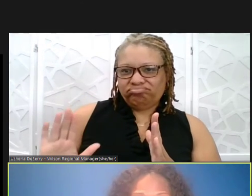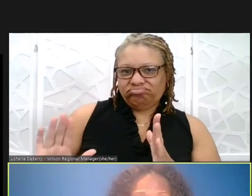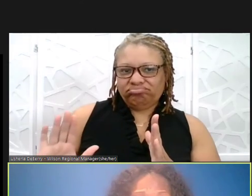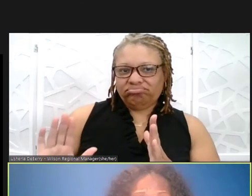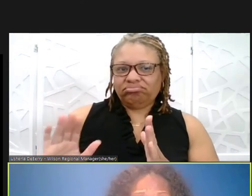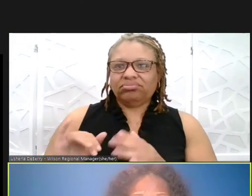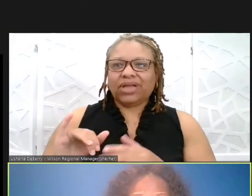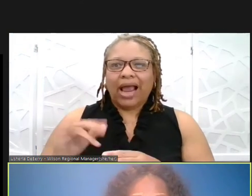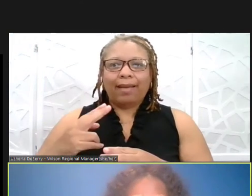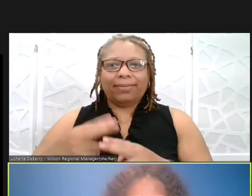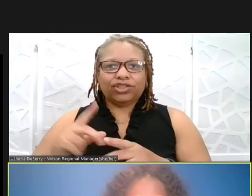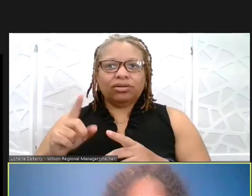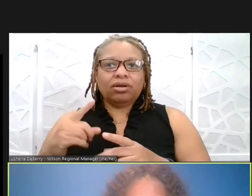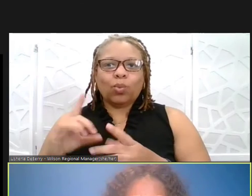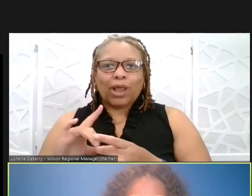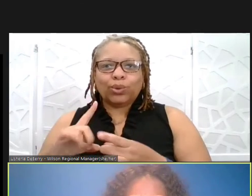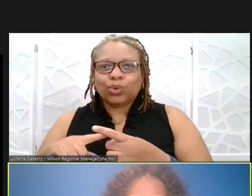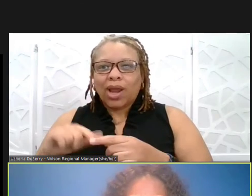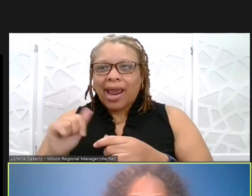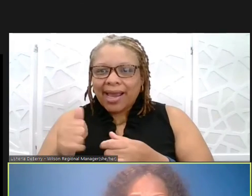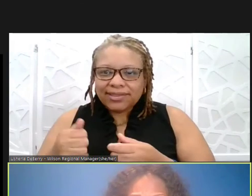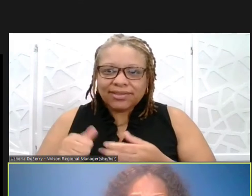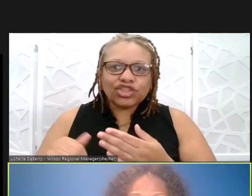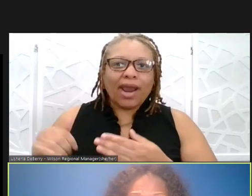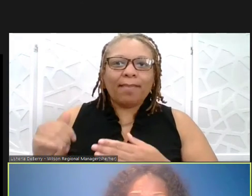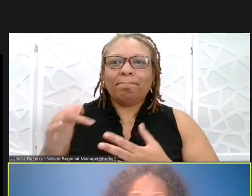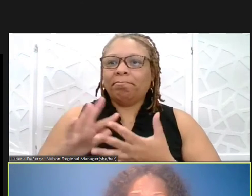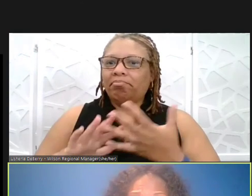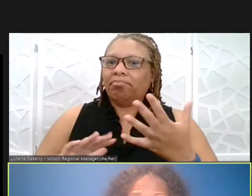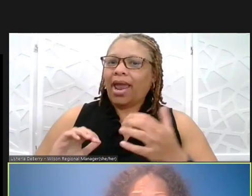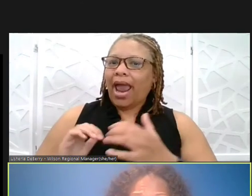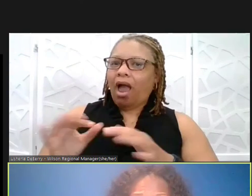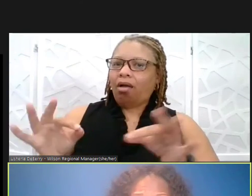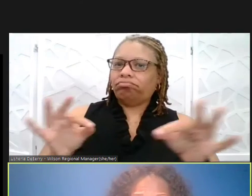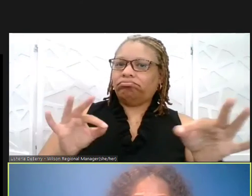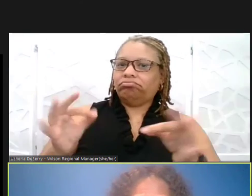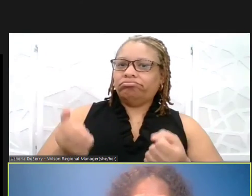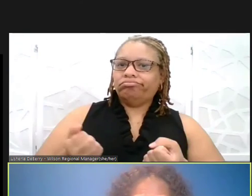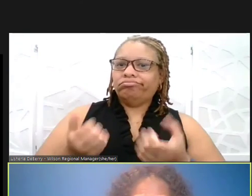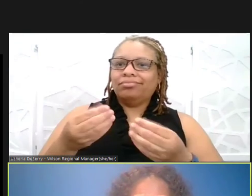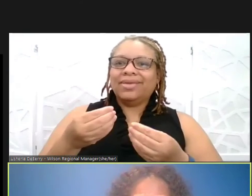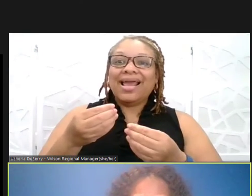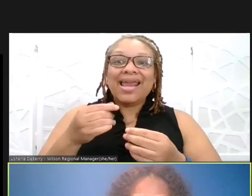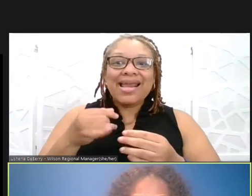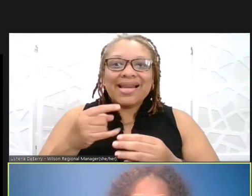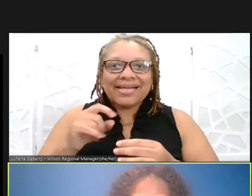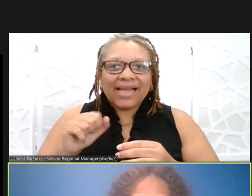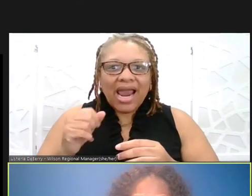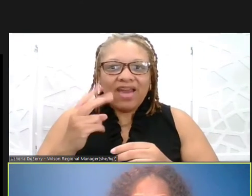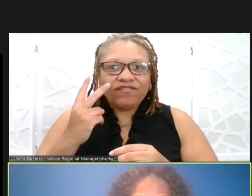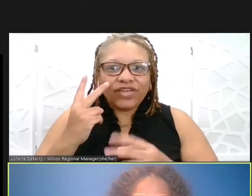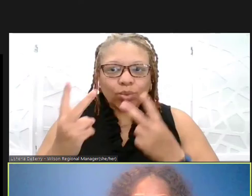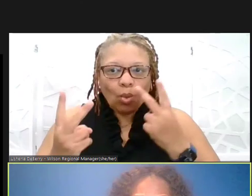And it has its own syntax. So again, you're talking about two different languages.